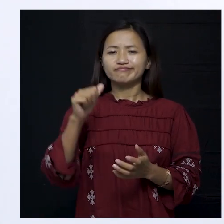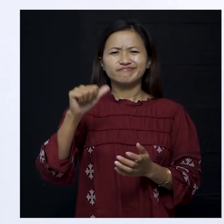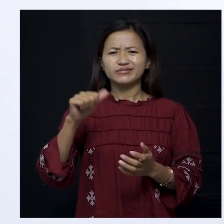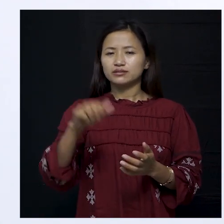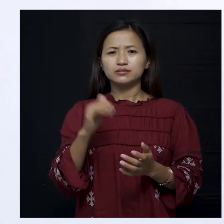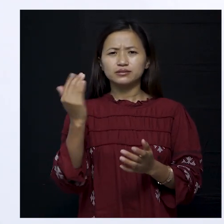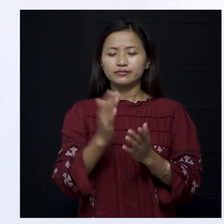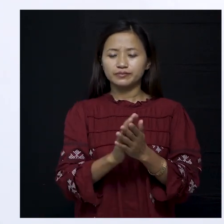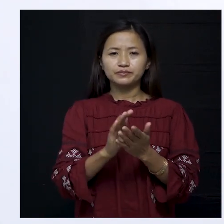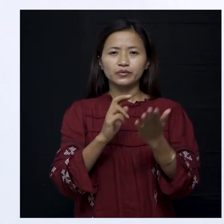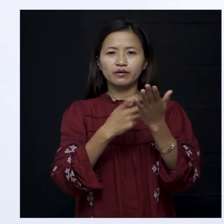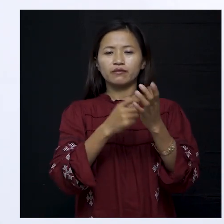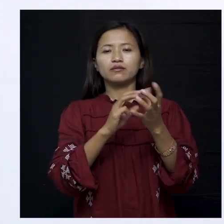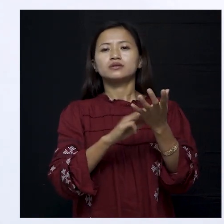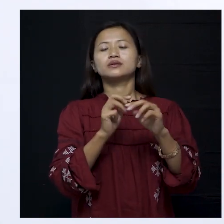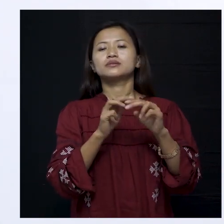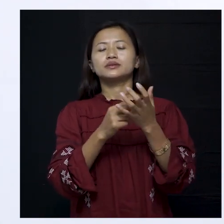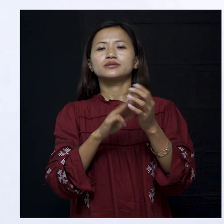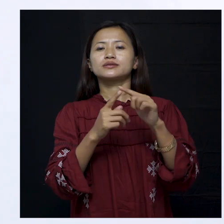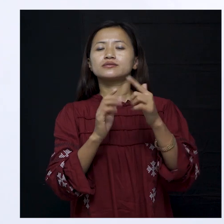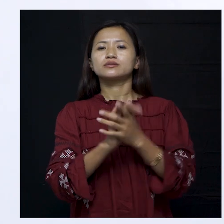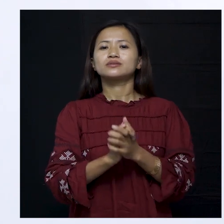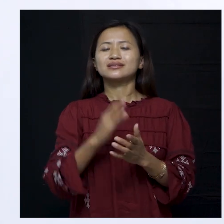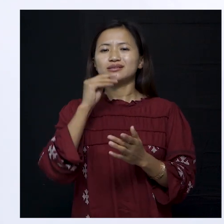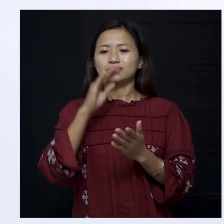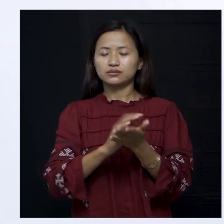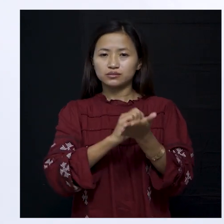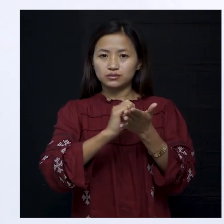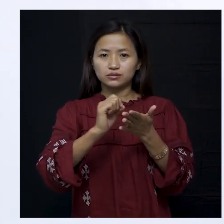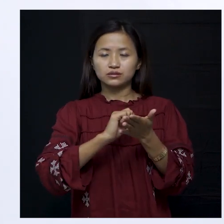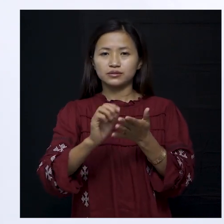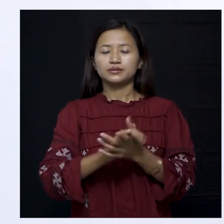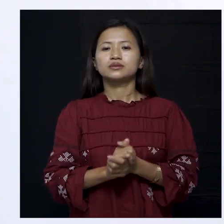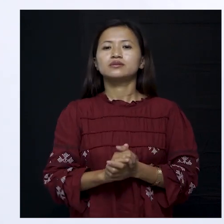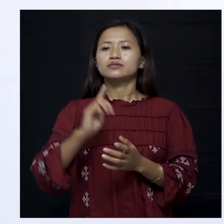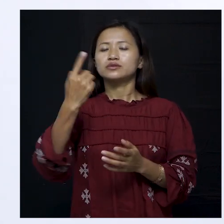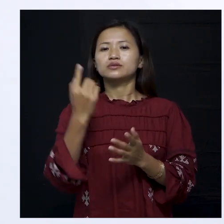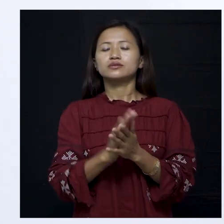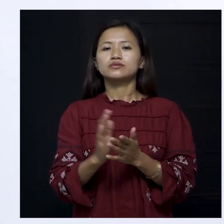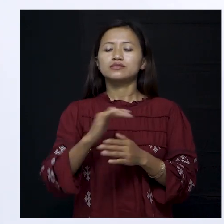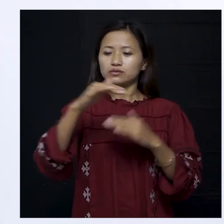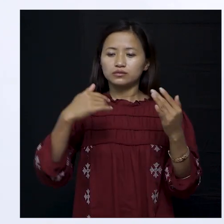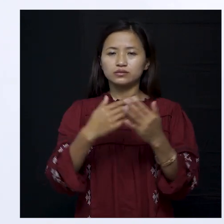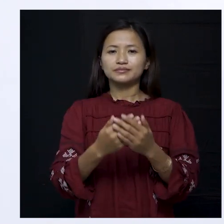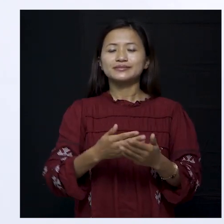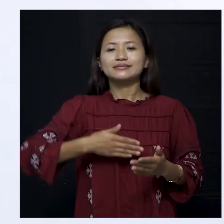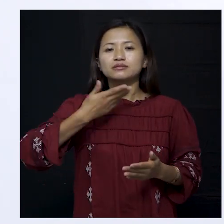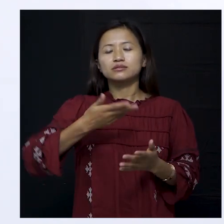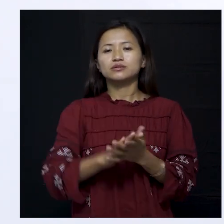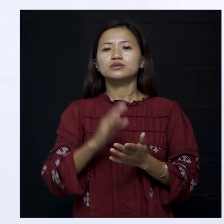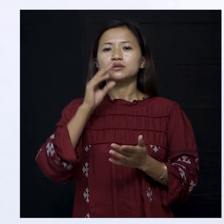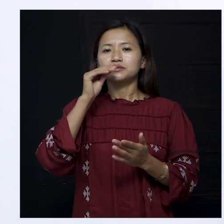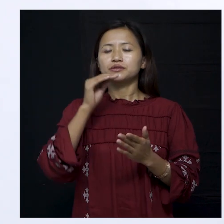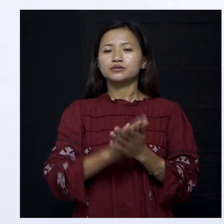is given as example for speech writing and an article writing. First of all, we will deal with speech